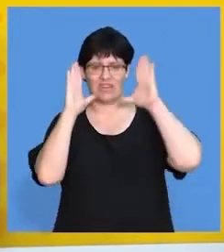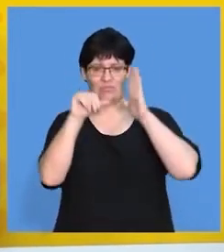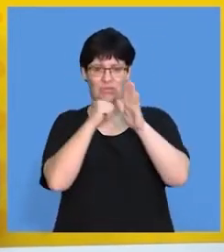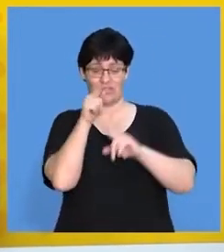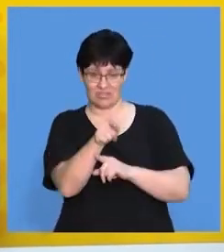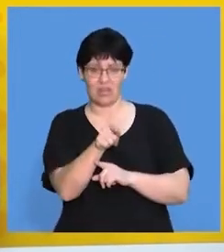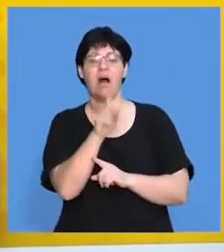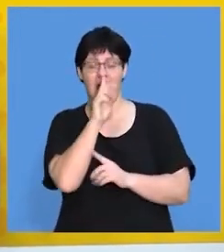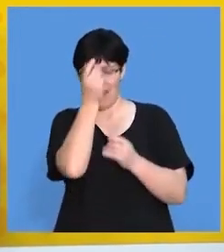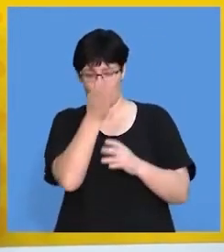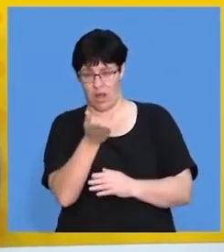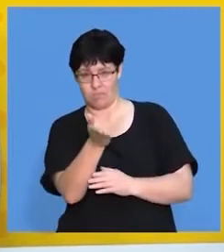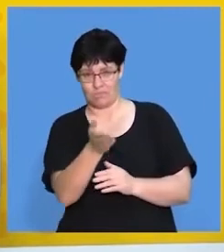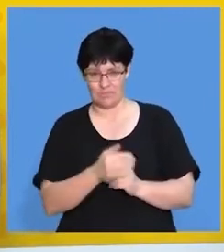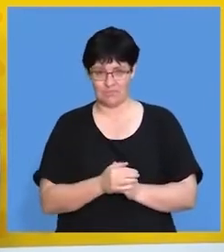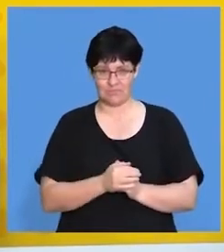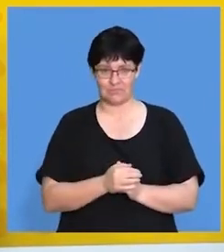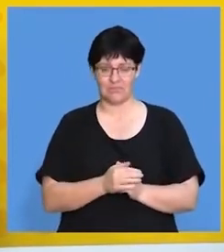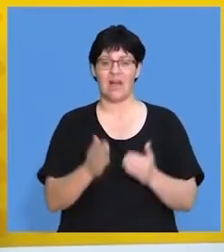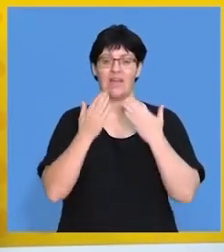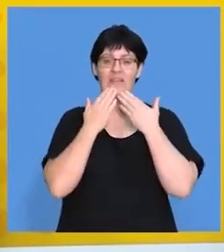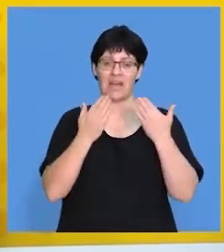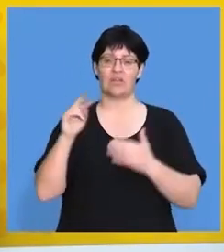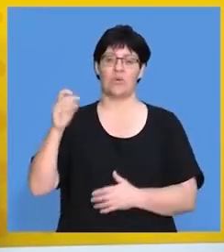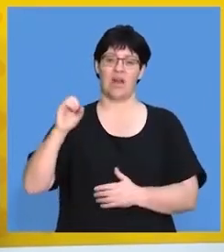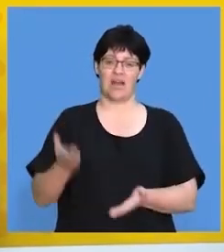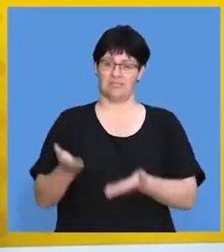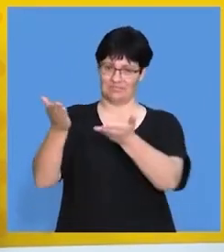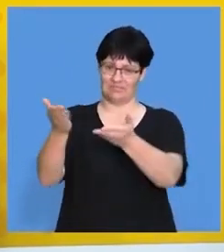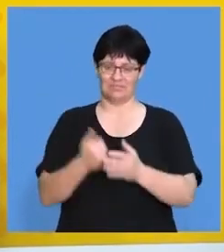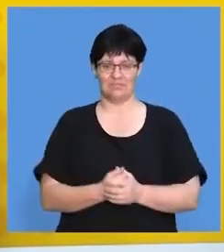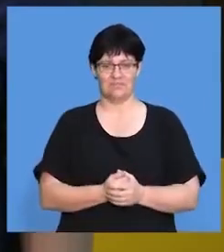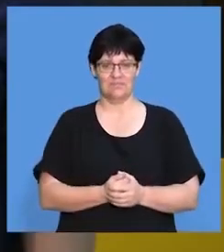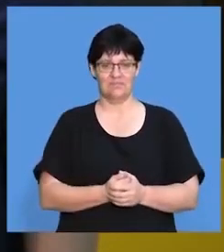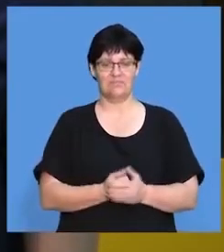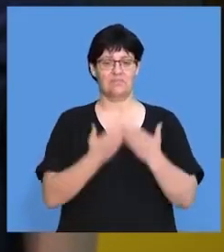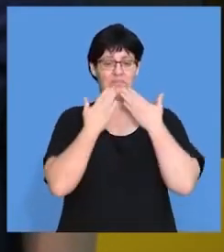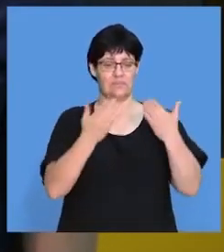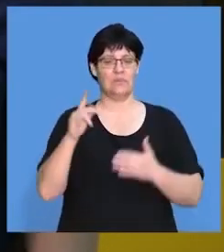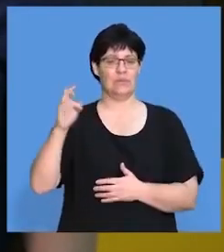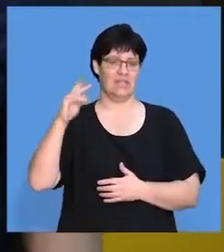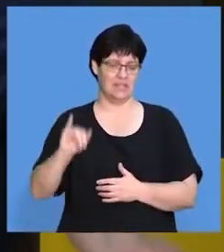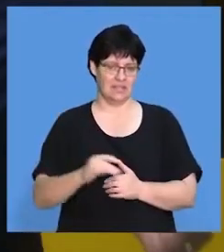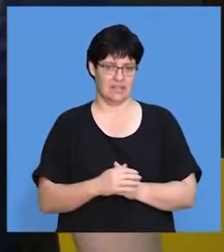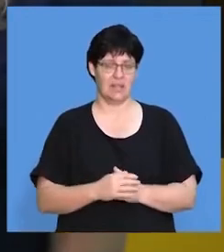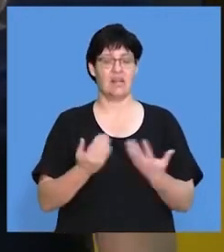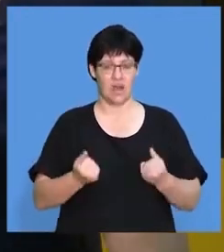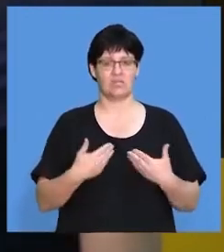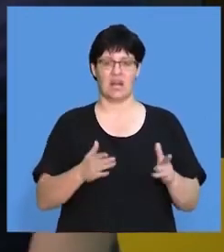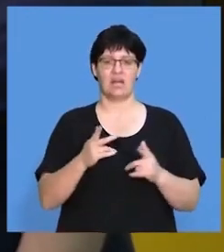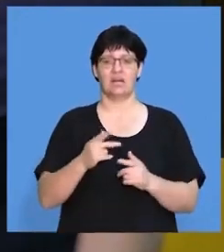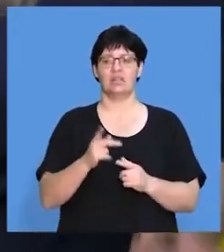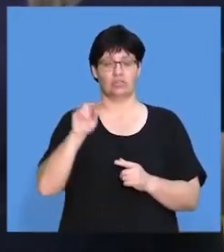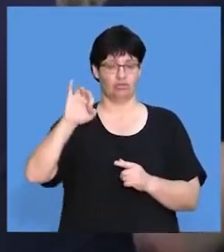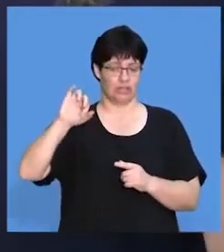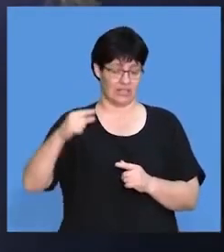page and all of the details will be there. Thank you so much, Nicola, and over to you. Thanks so much, Luni. All right, let's get going with some